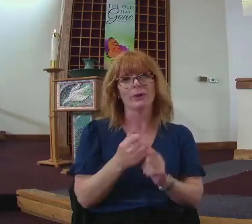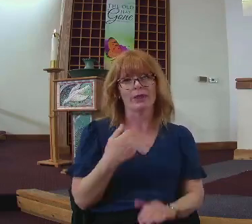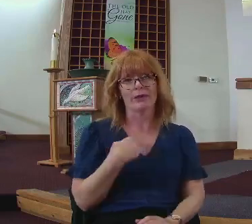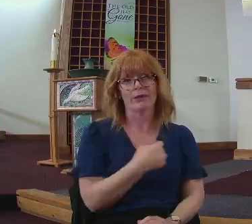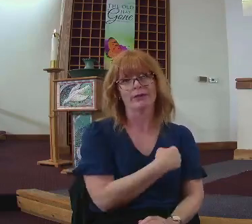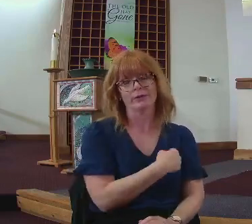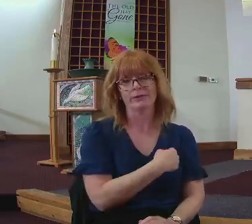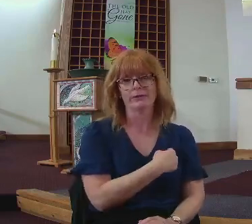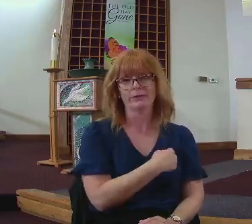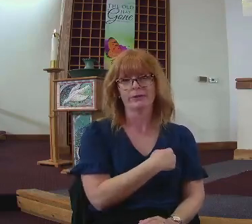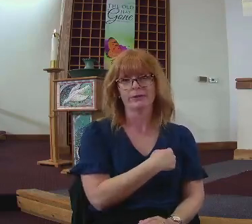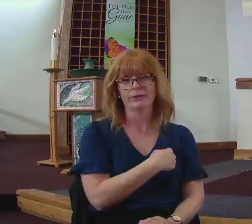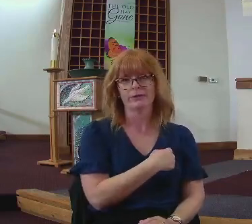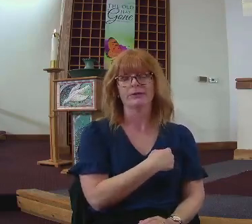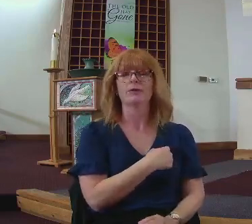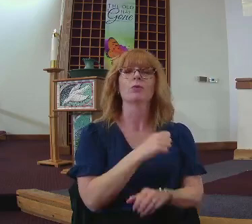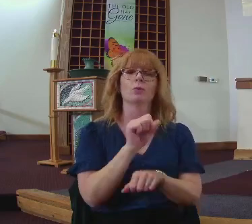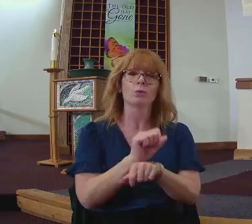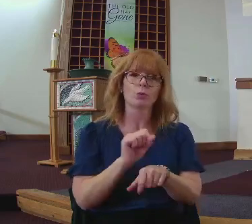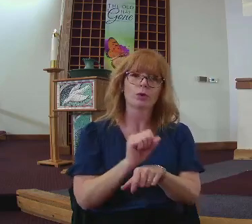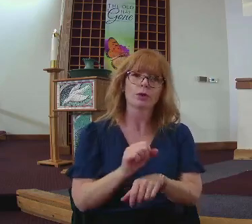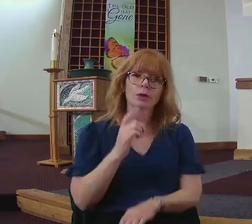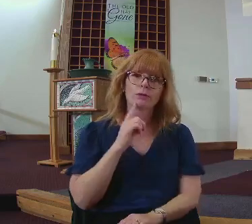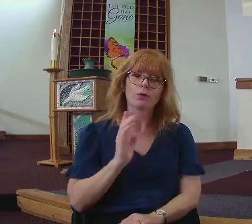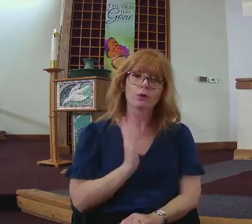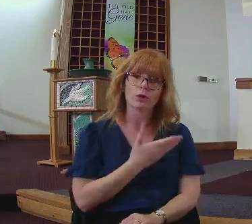working for our good.